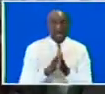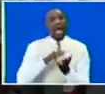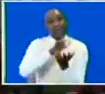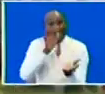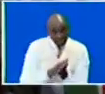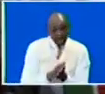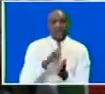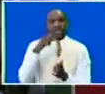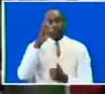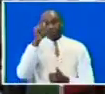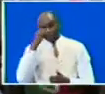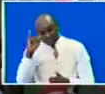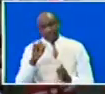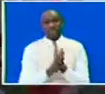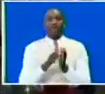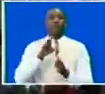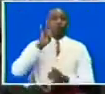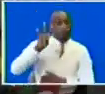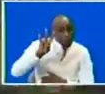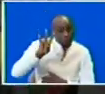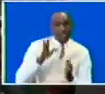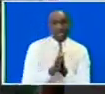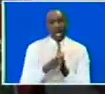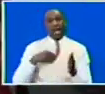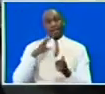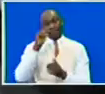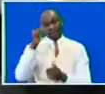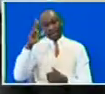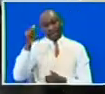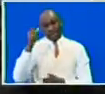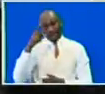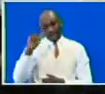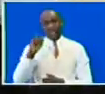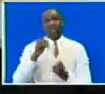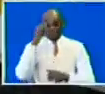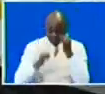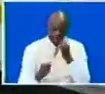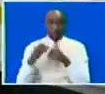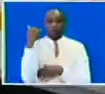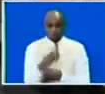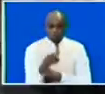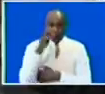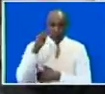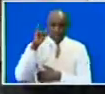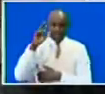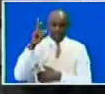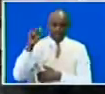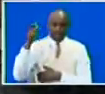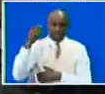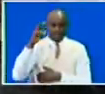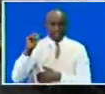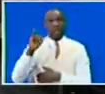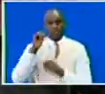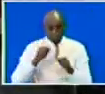Emali, Kibwezi, Mtito Voi, Miasenyi and Mariakani before the final stop at Miritini. That service is scheduled to